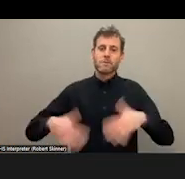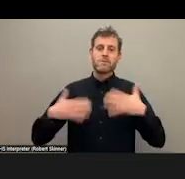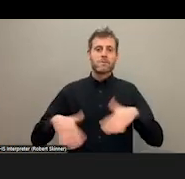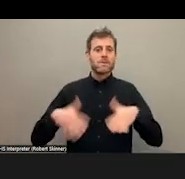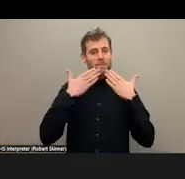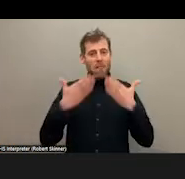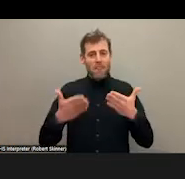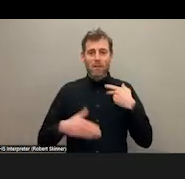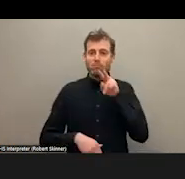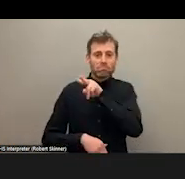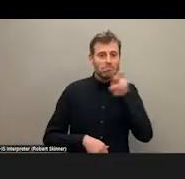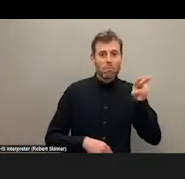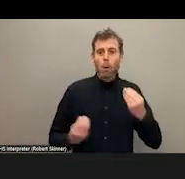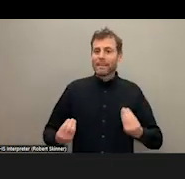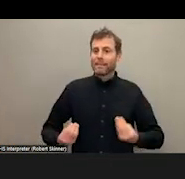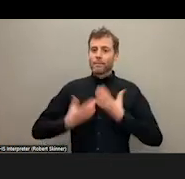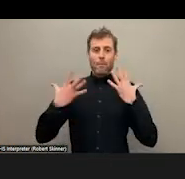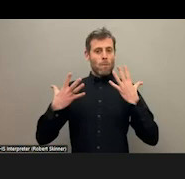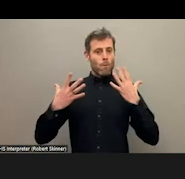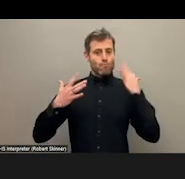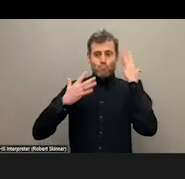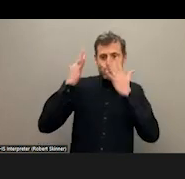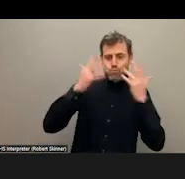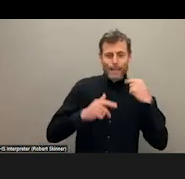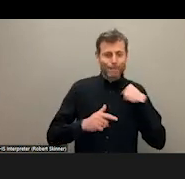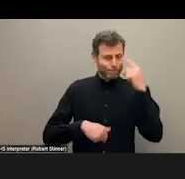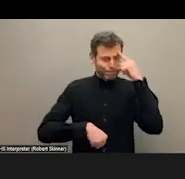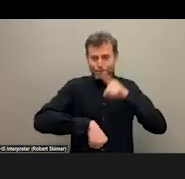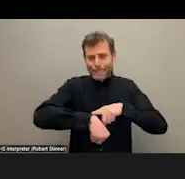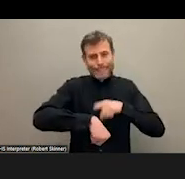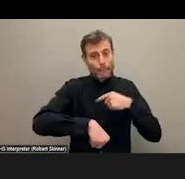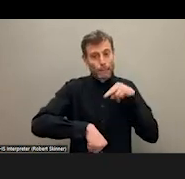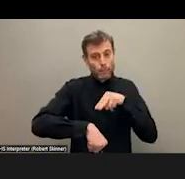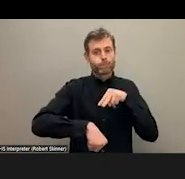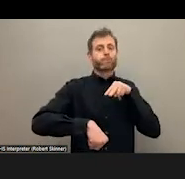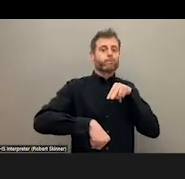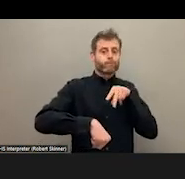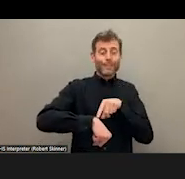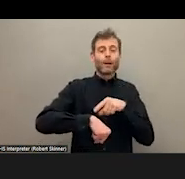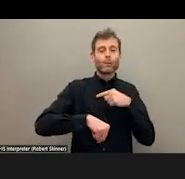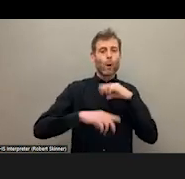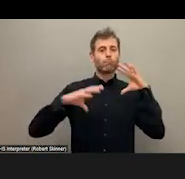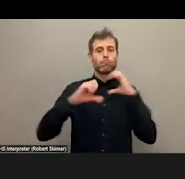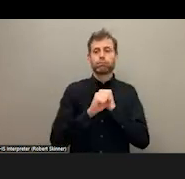engaging meeting. I'll try to be quick since we're a bit over time here.